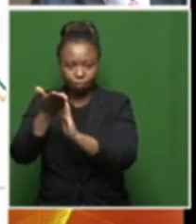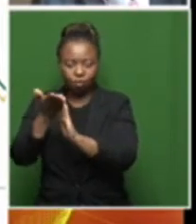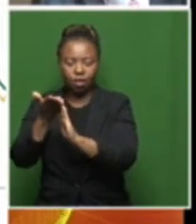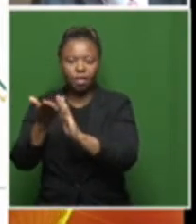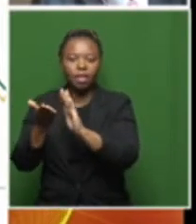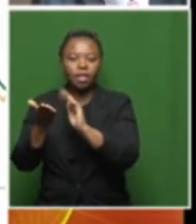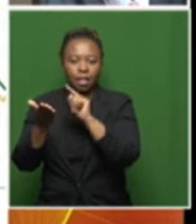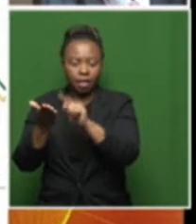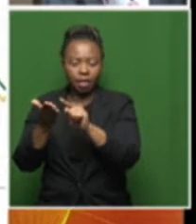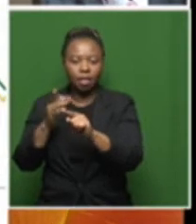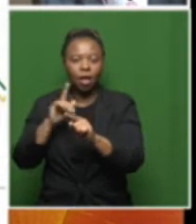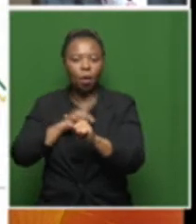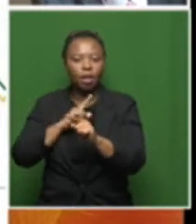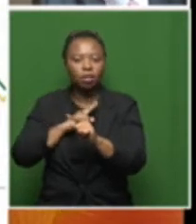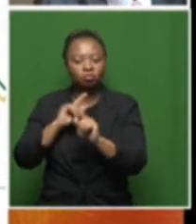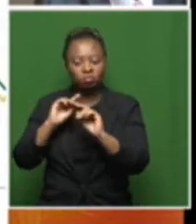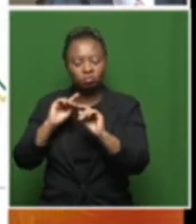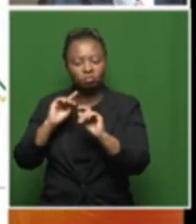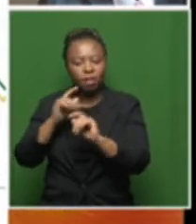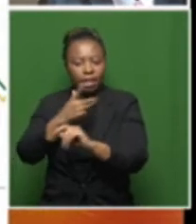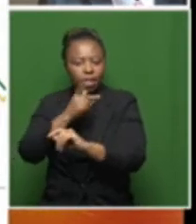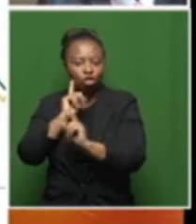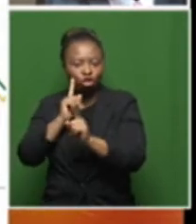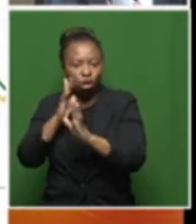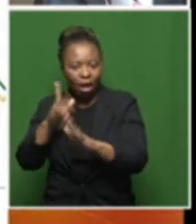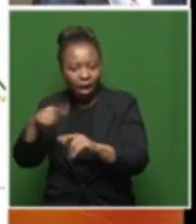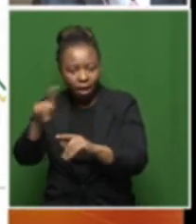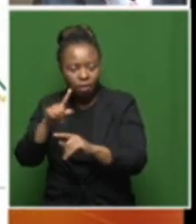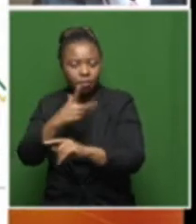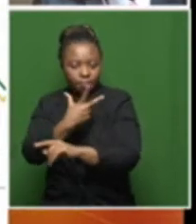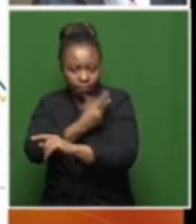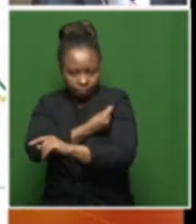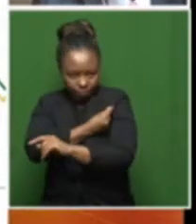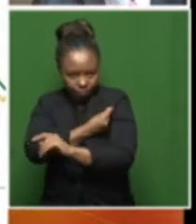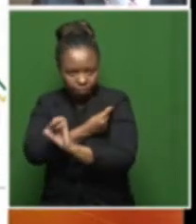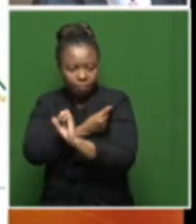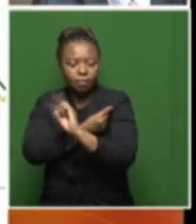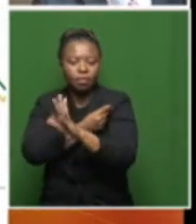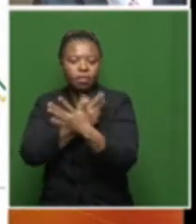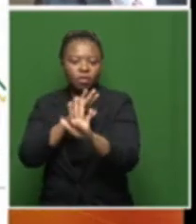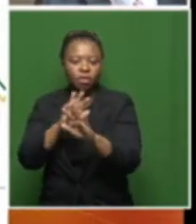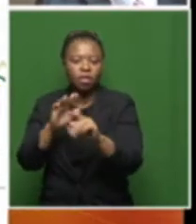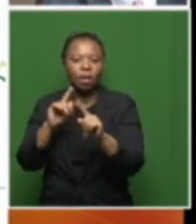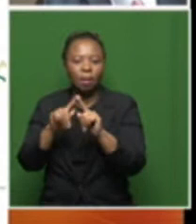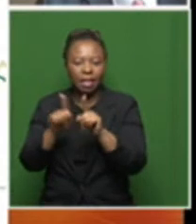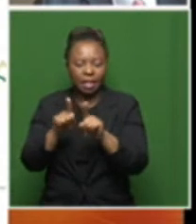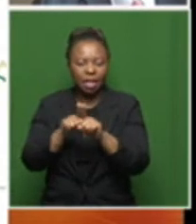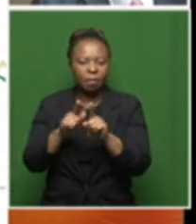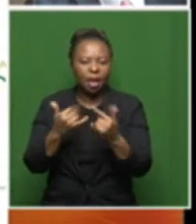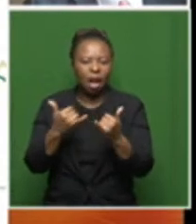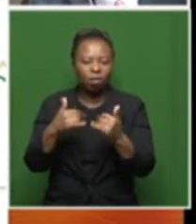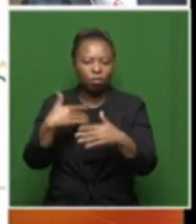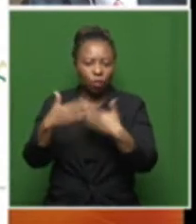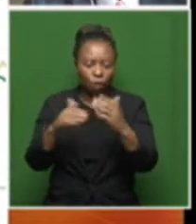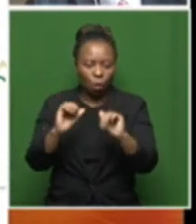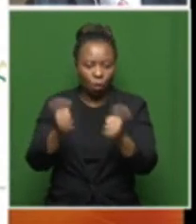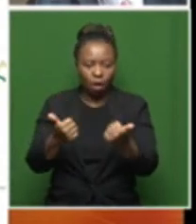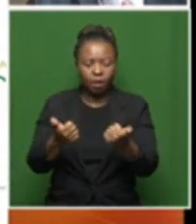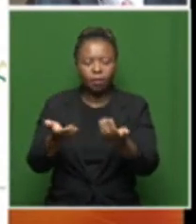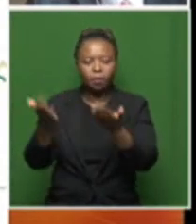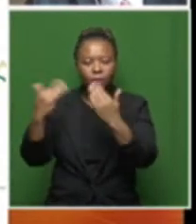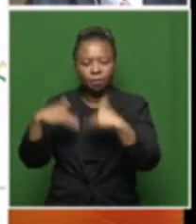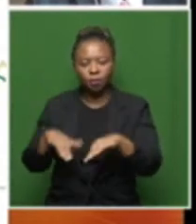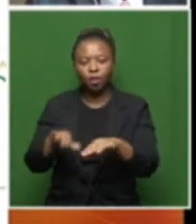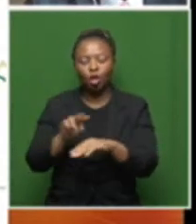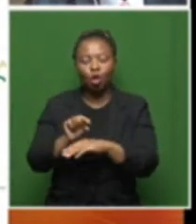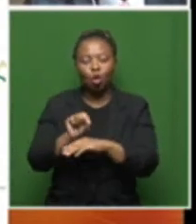to vaccinate the educators. But this program is also on a general upward trend. In Northwest,